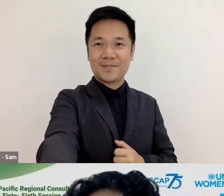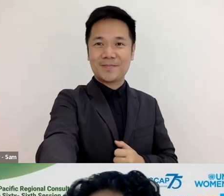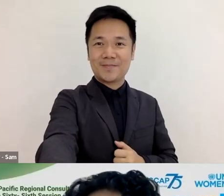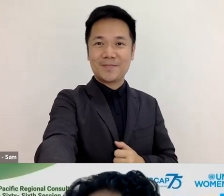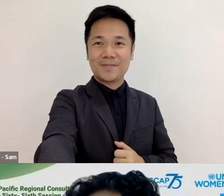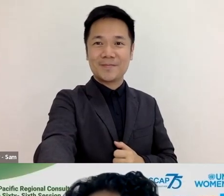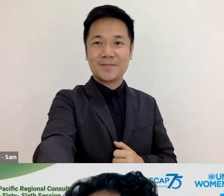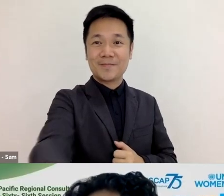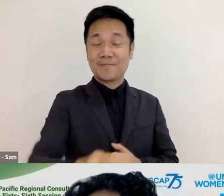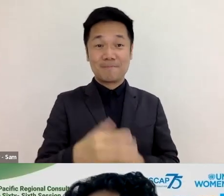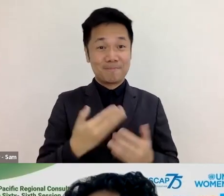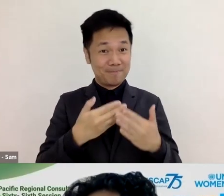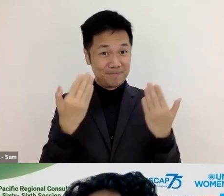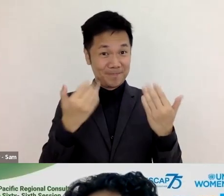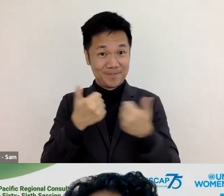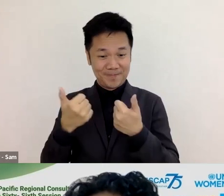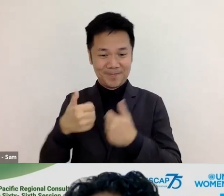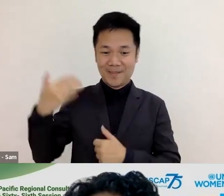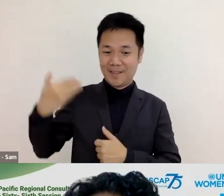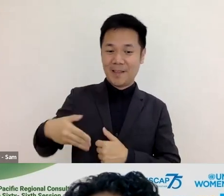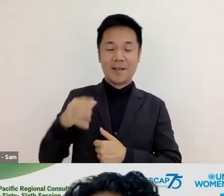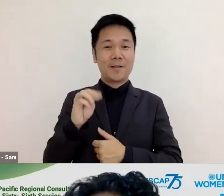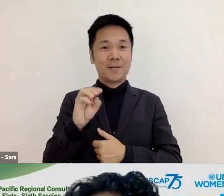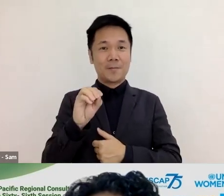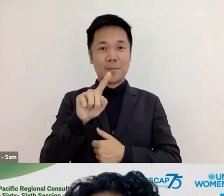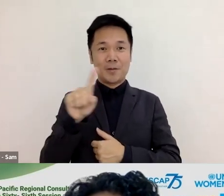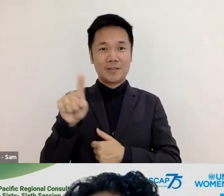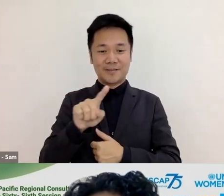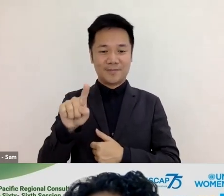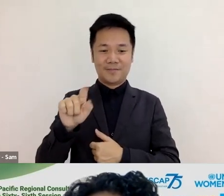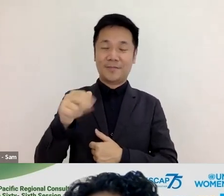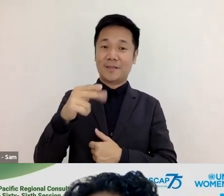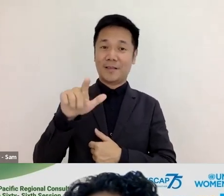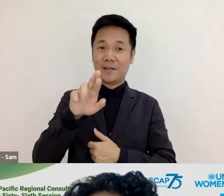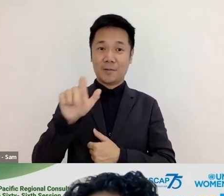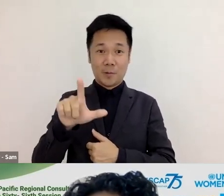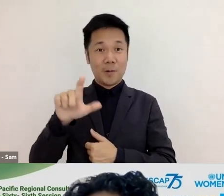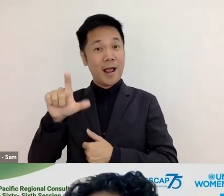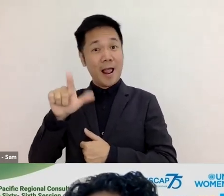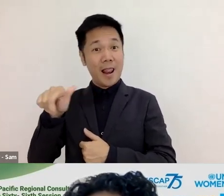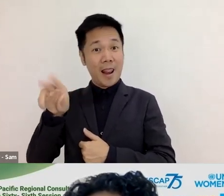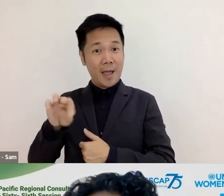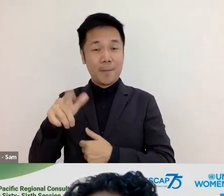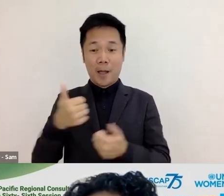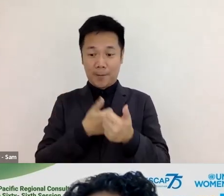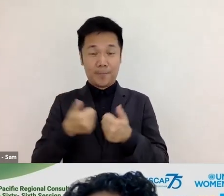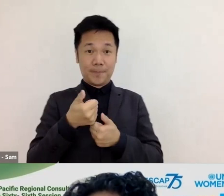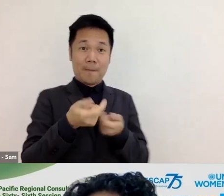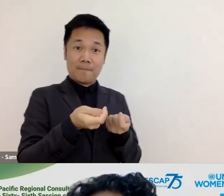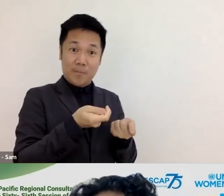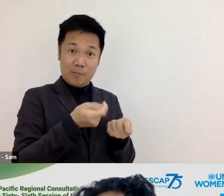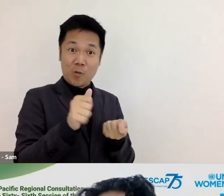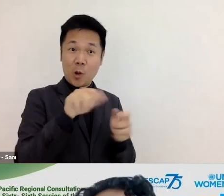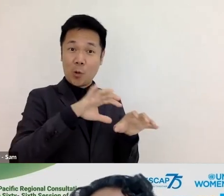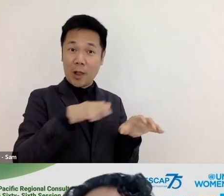all. I'm Mozaharul Alam. You have already heard. I'm working as a regional coordinator for climate change program